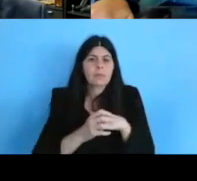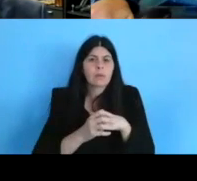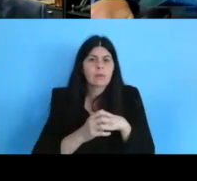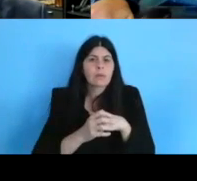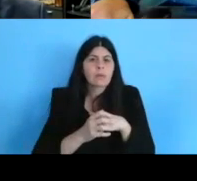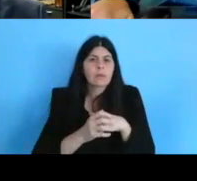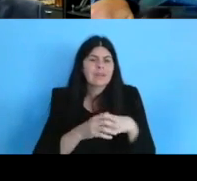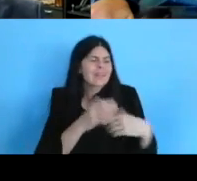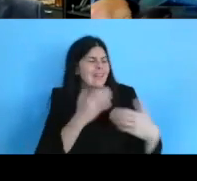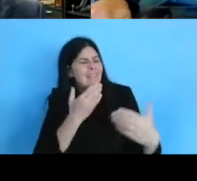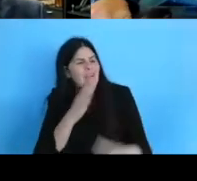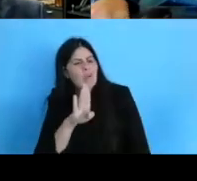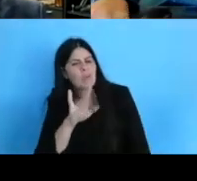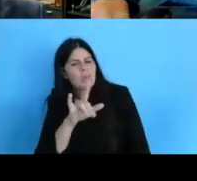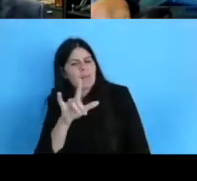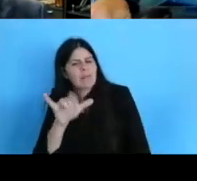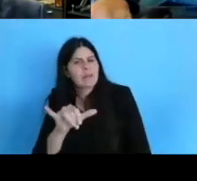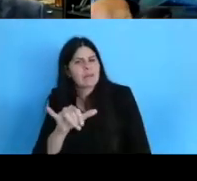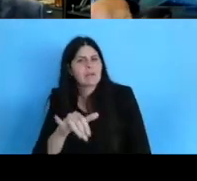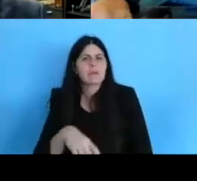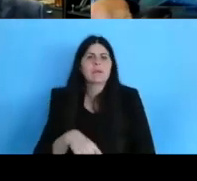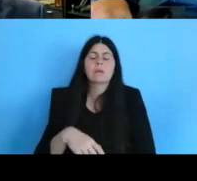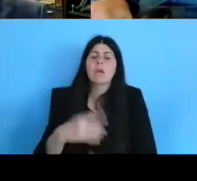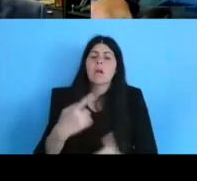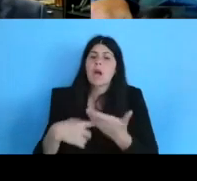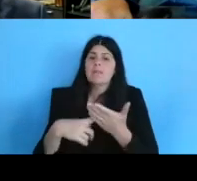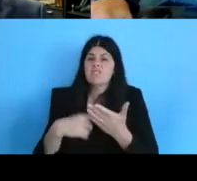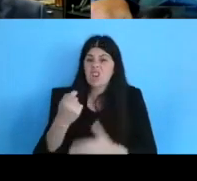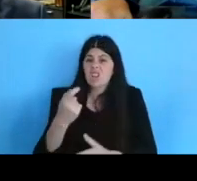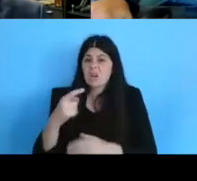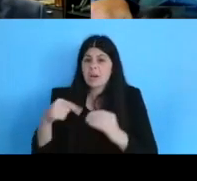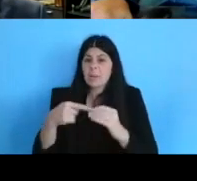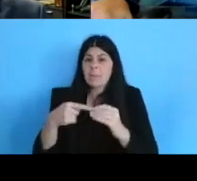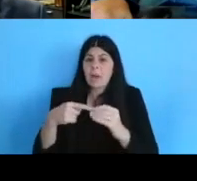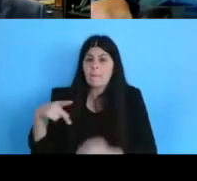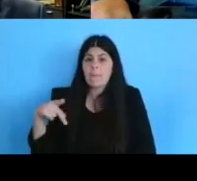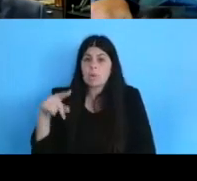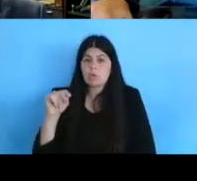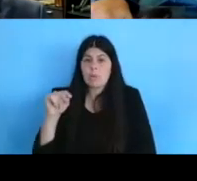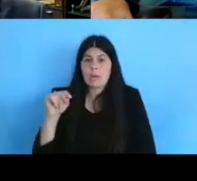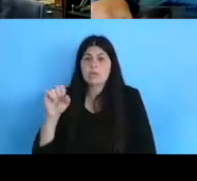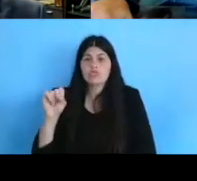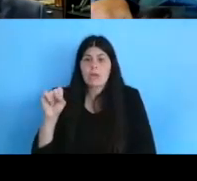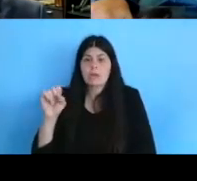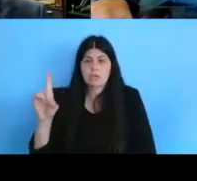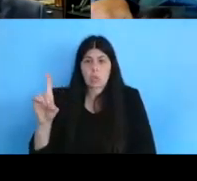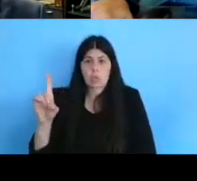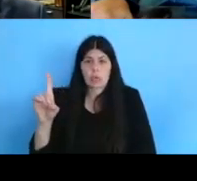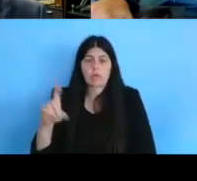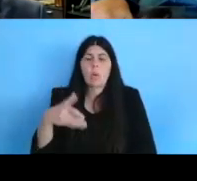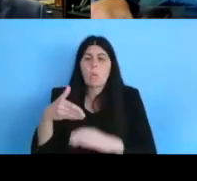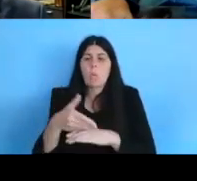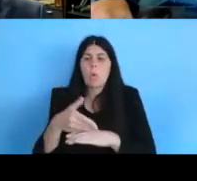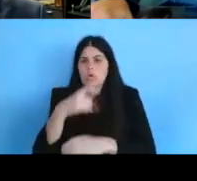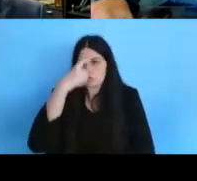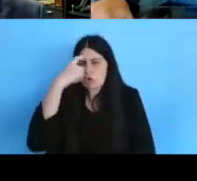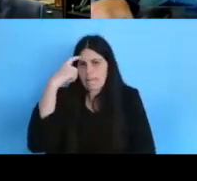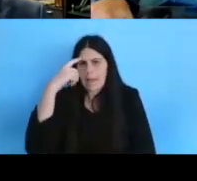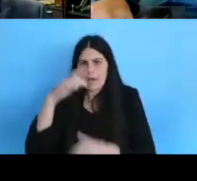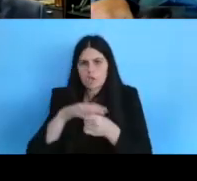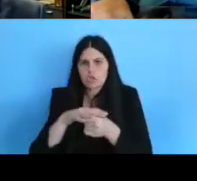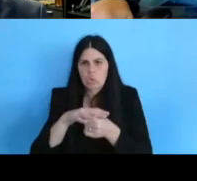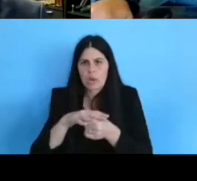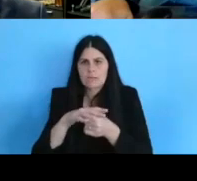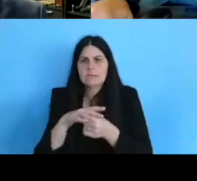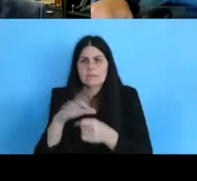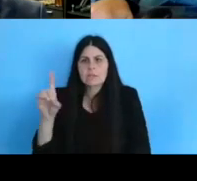Thank you, Billy. So I'm going to talk a minute about post-traumatic stress disorder. With that, I'll also say be mindful of